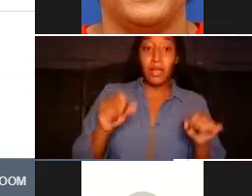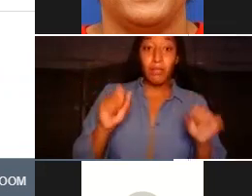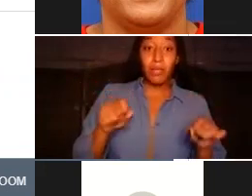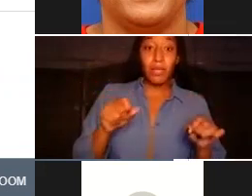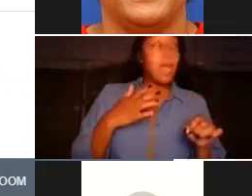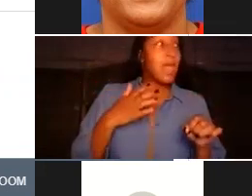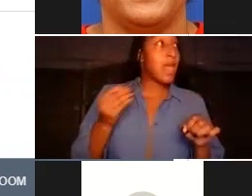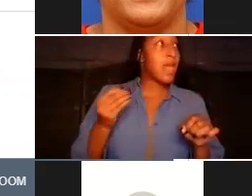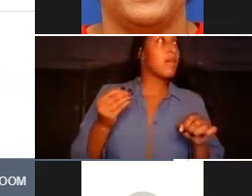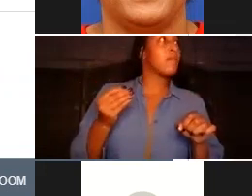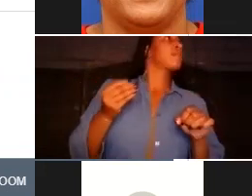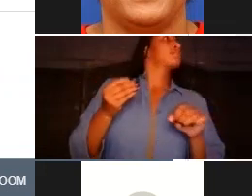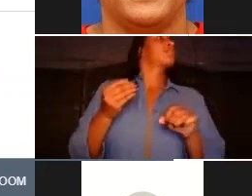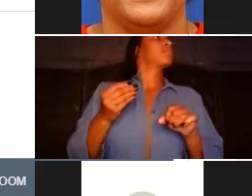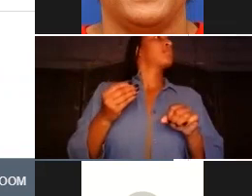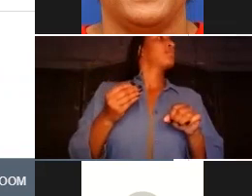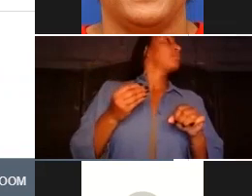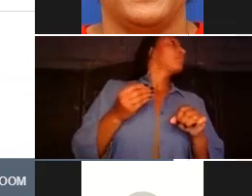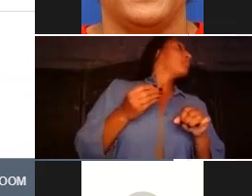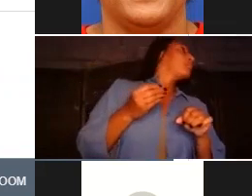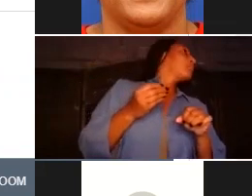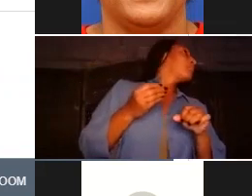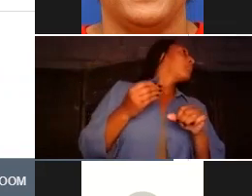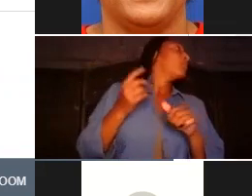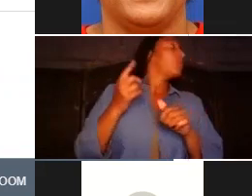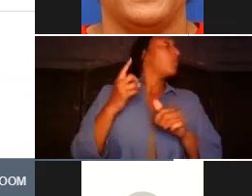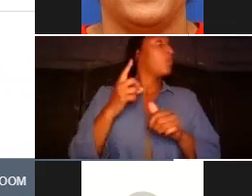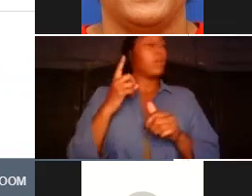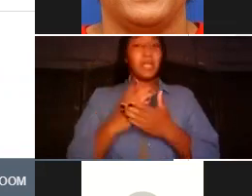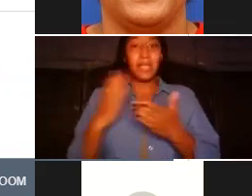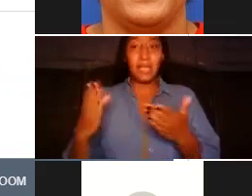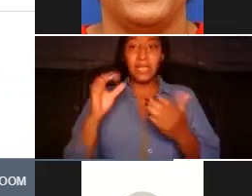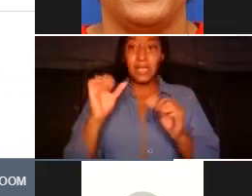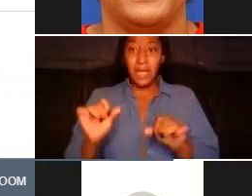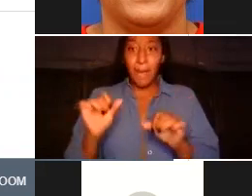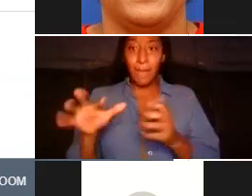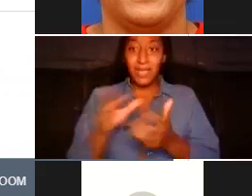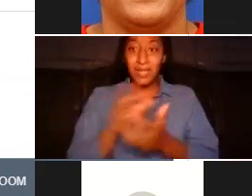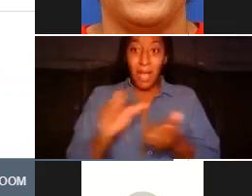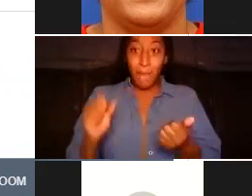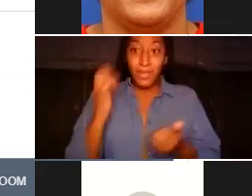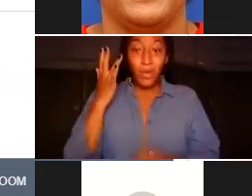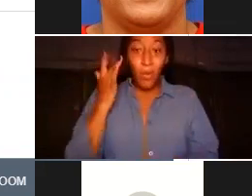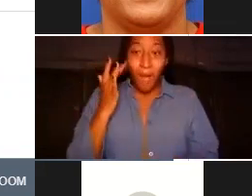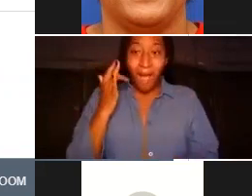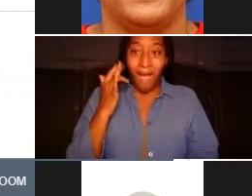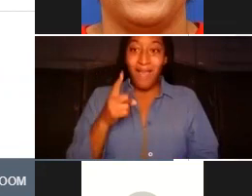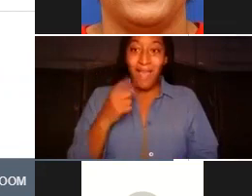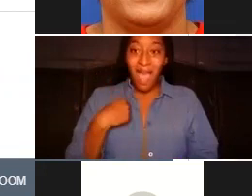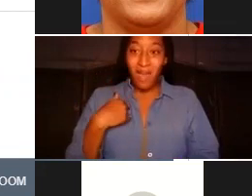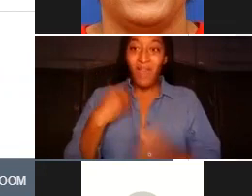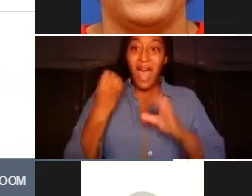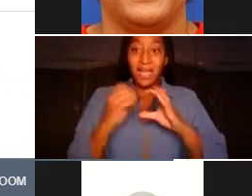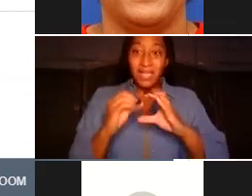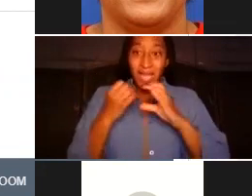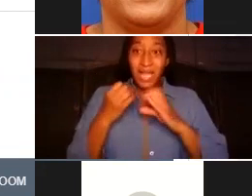resonance, one of those objects might be damaged because it's oscillating at its natural frequency, and because